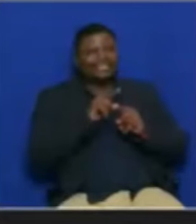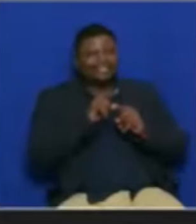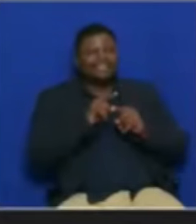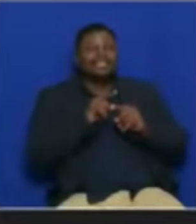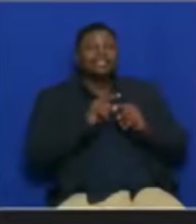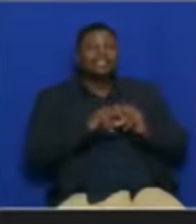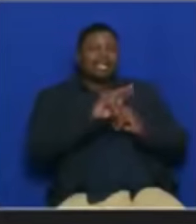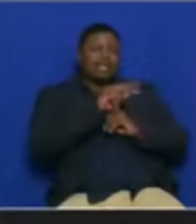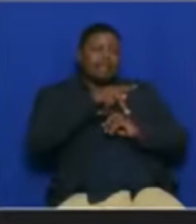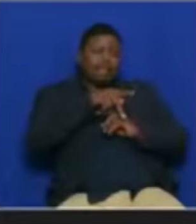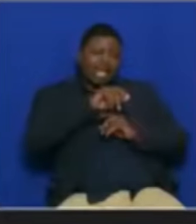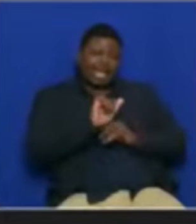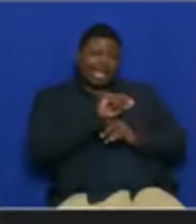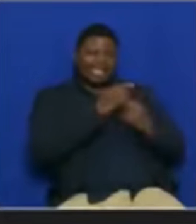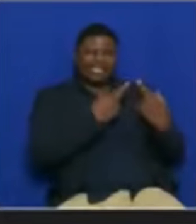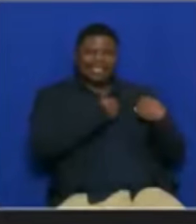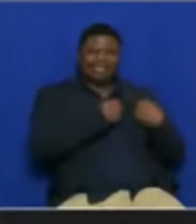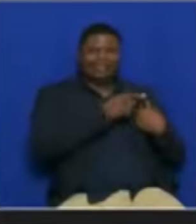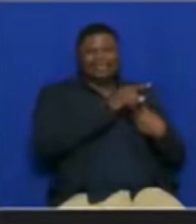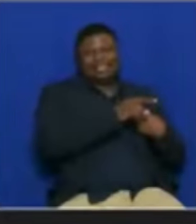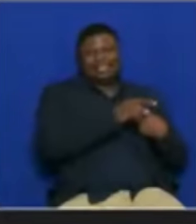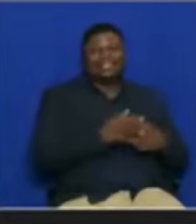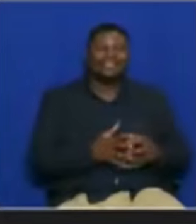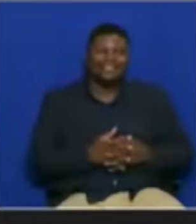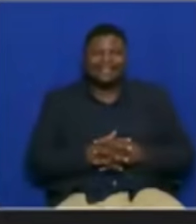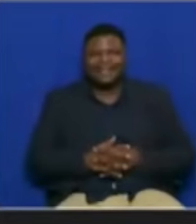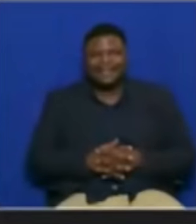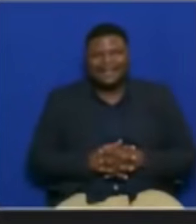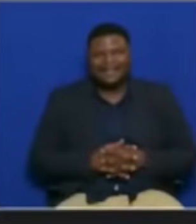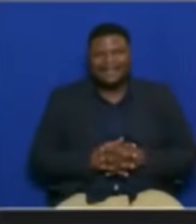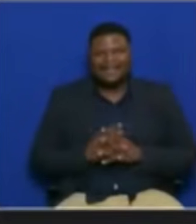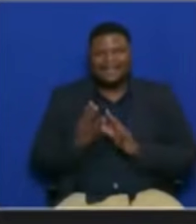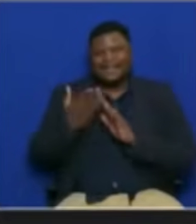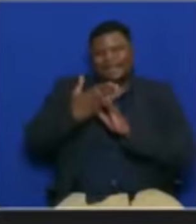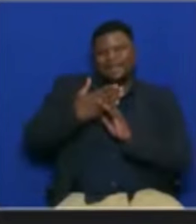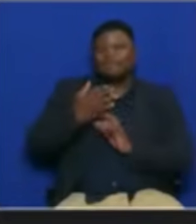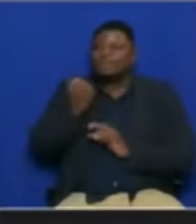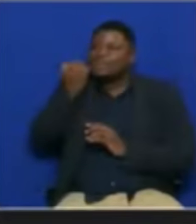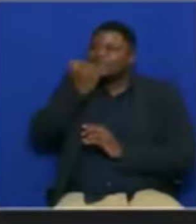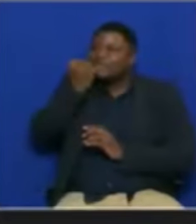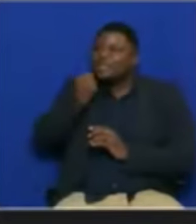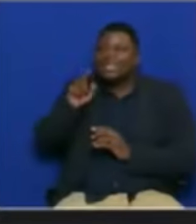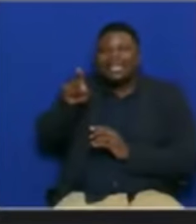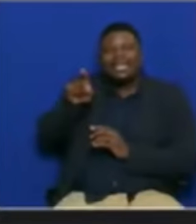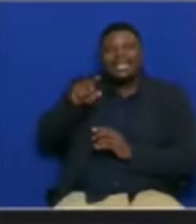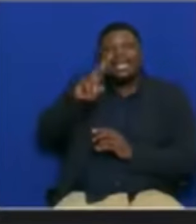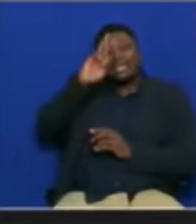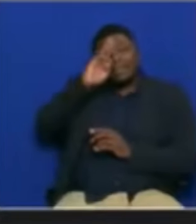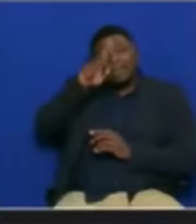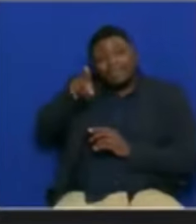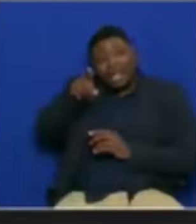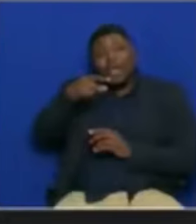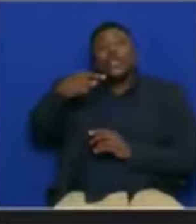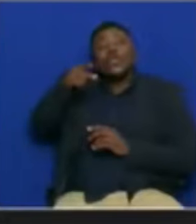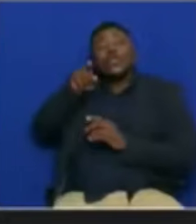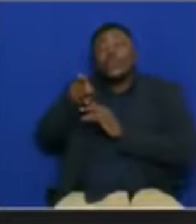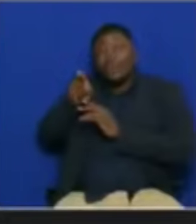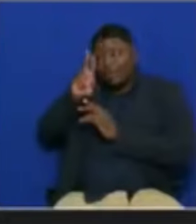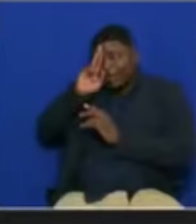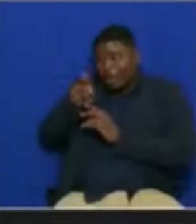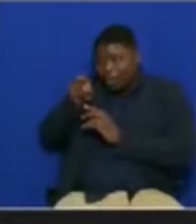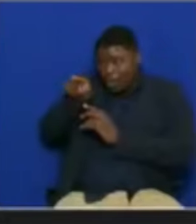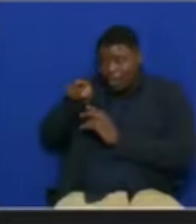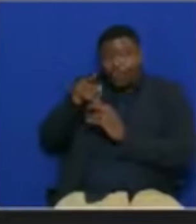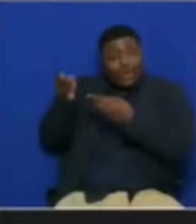Sorry, I apologize. It's semantics, because you give the prosecutors this fact. Where would the prosecutor